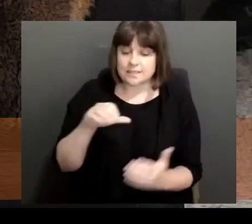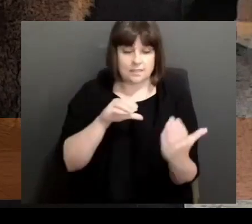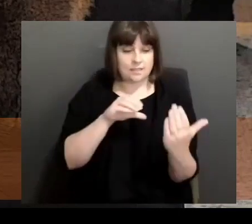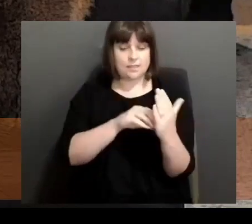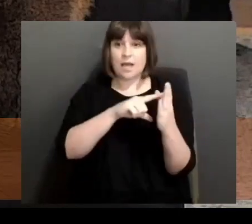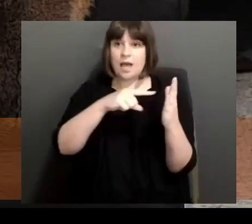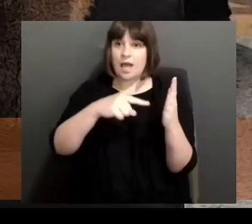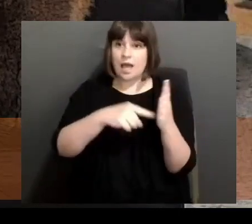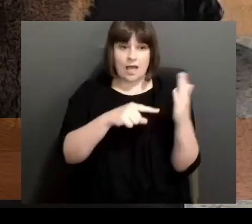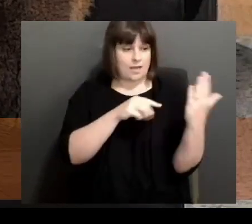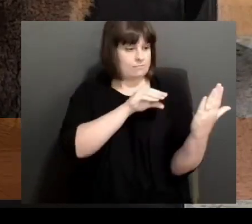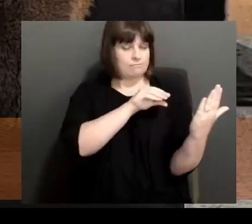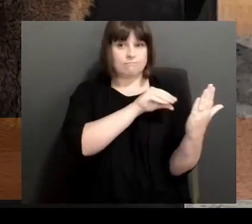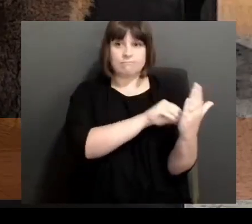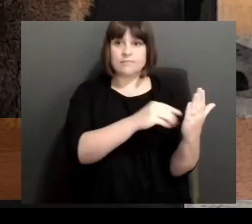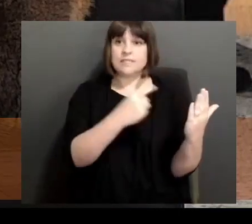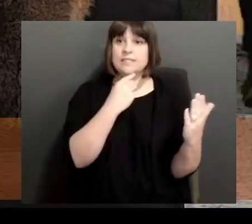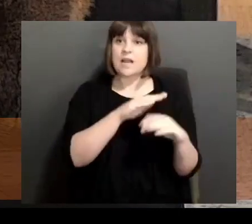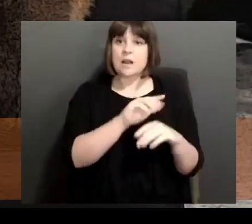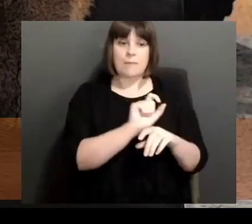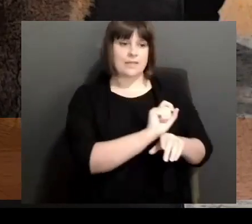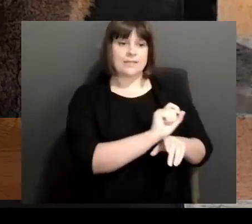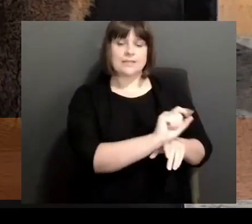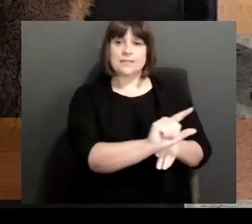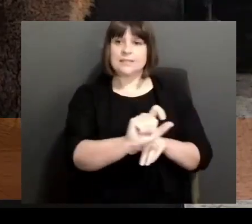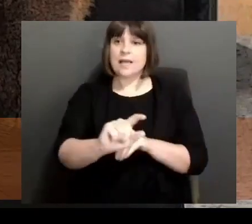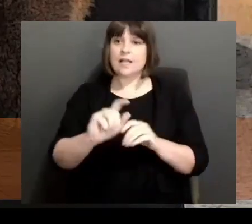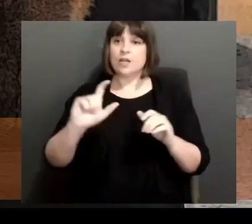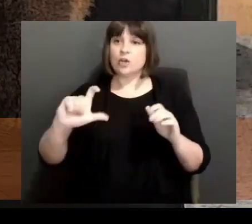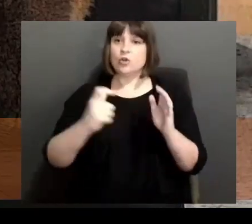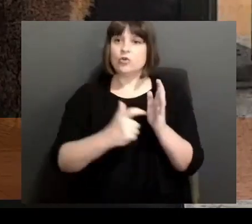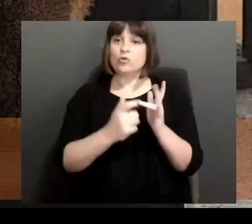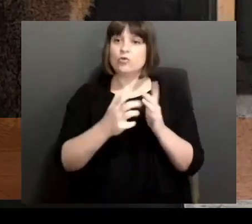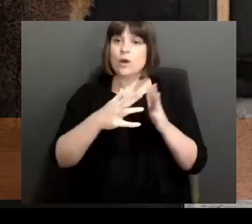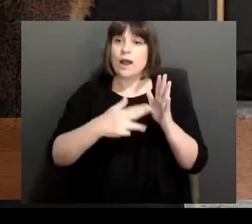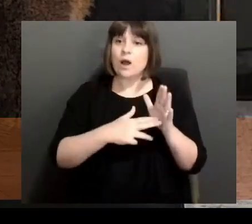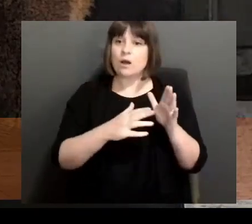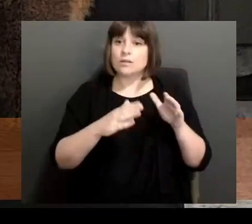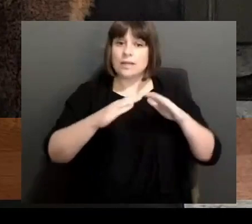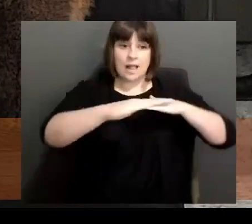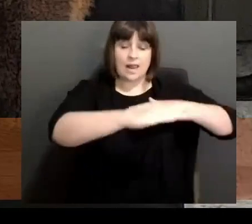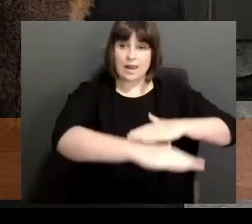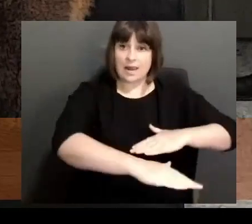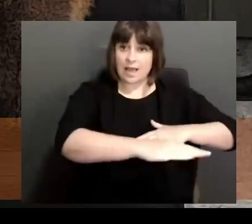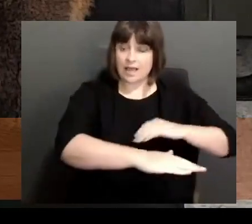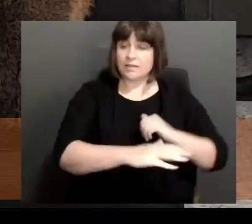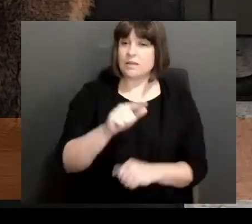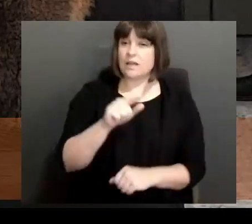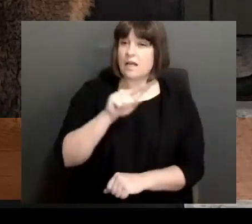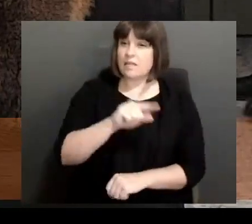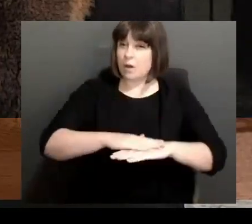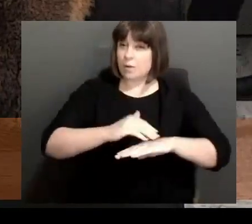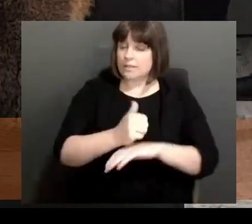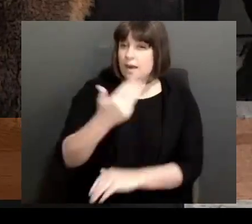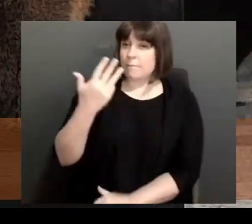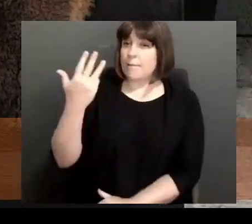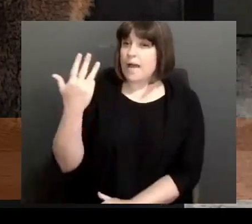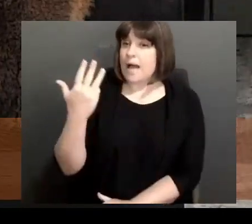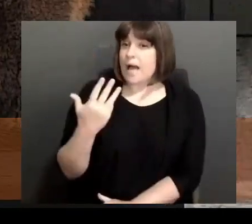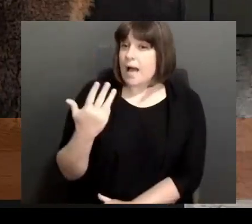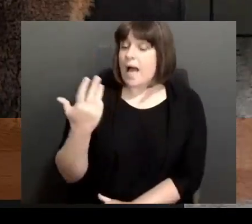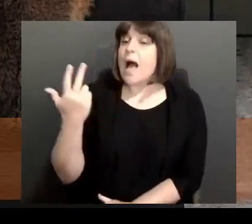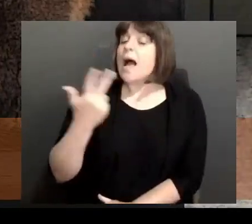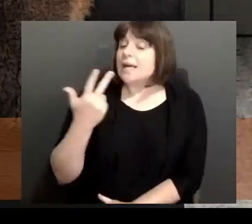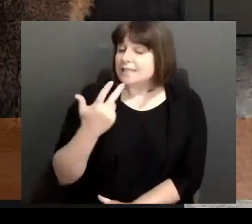Crown lands and for other purposes, 18 September 1860, just for the record. Both of those were imperial acts,